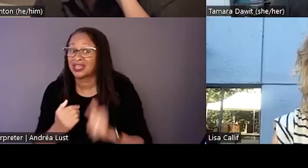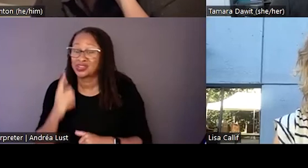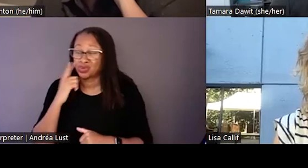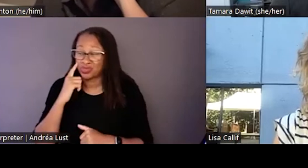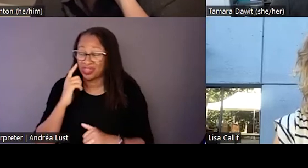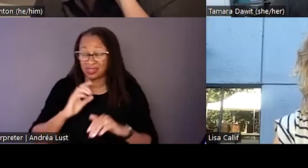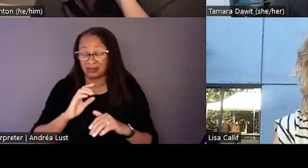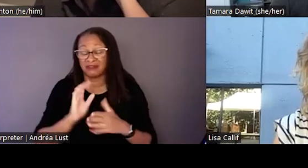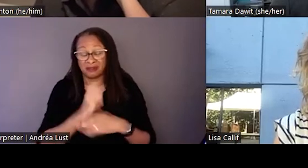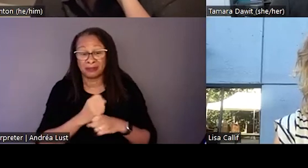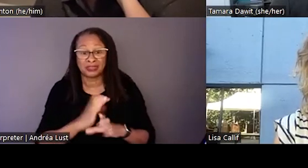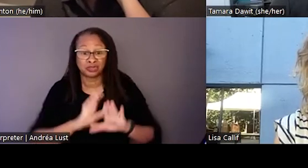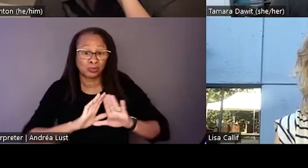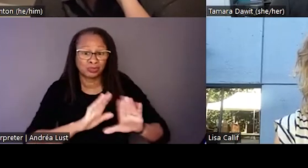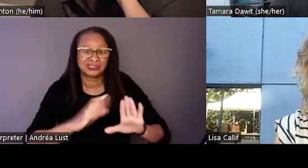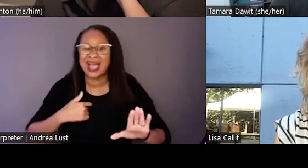into